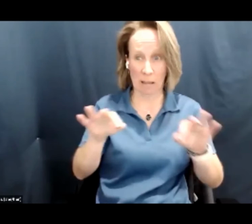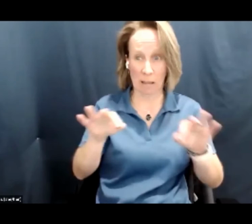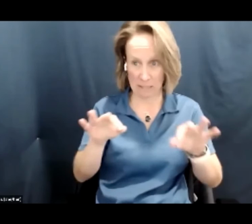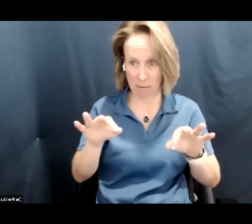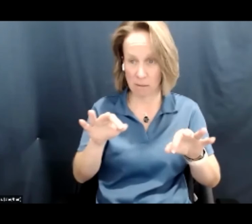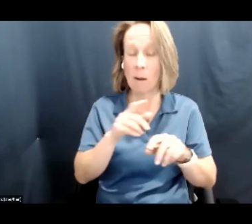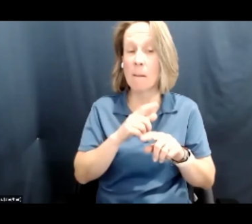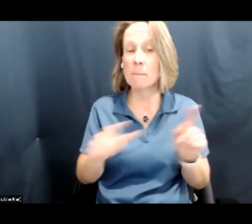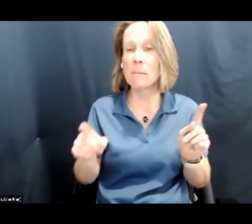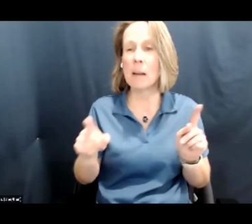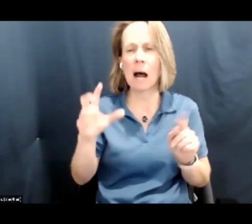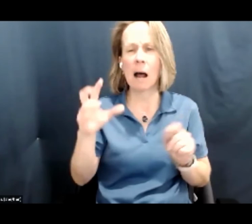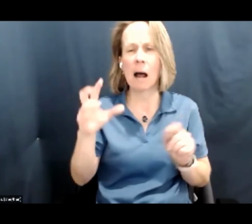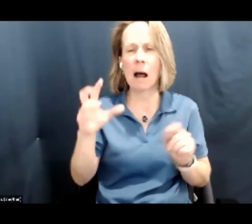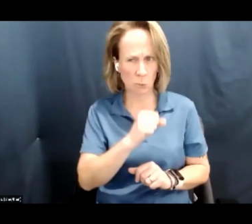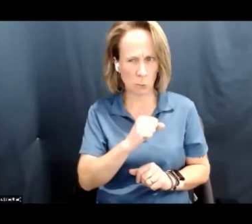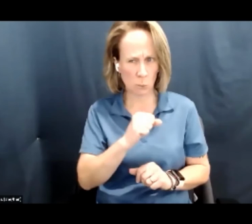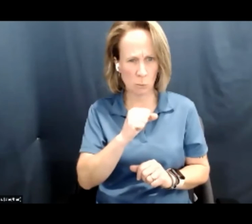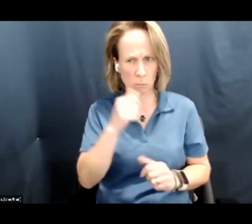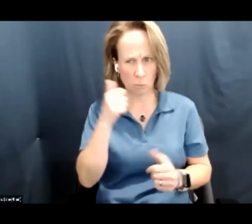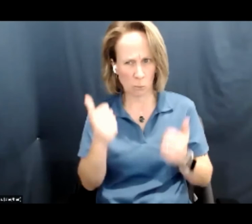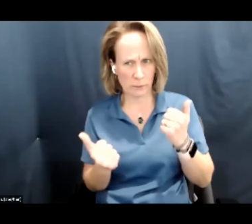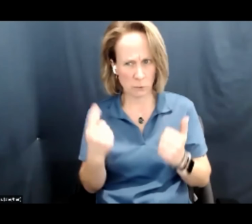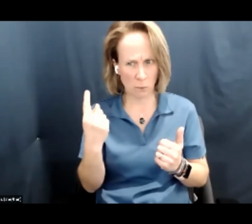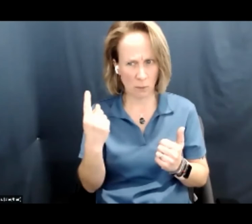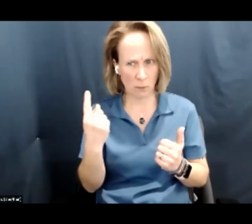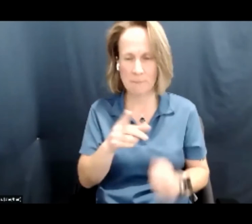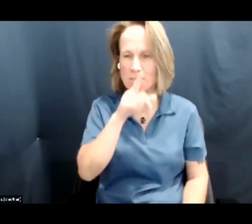to assume what their gender identity is.